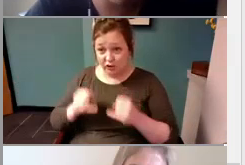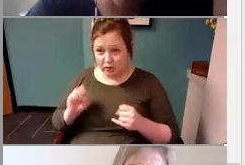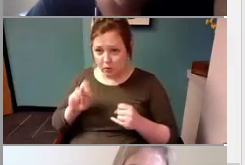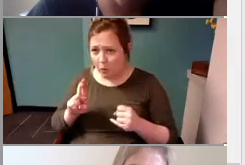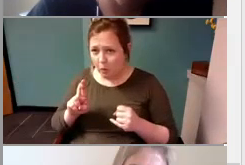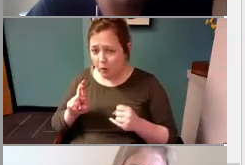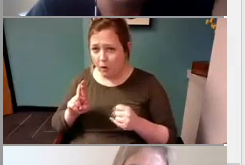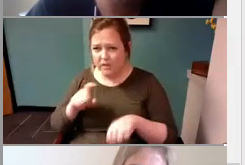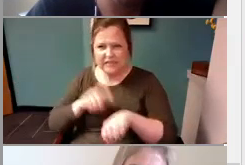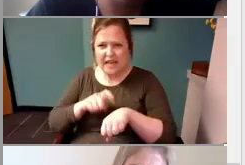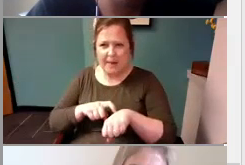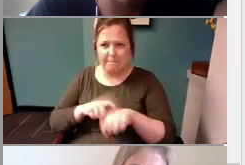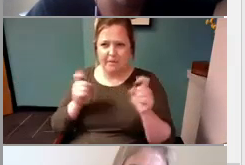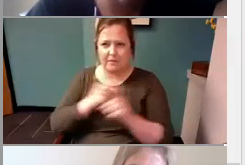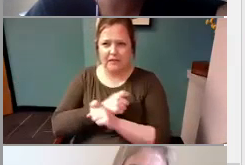about the time complexity?